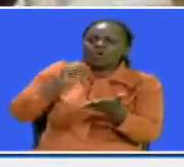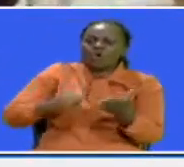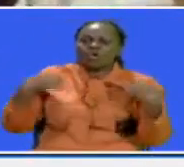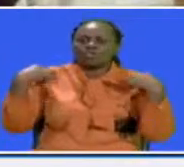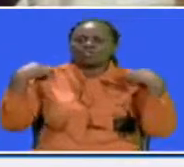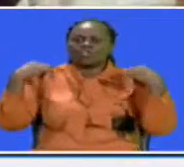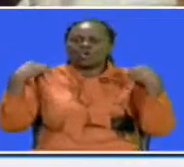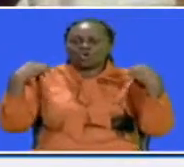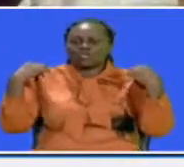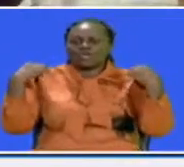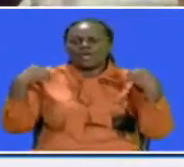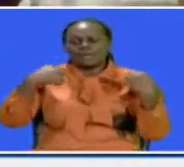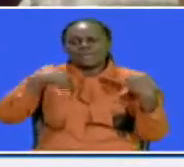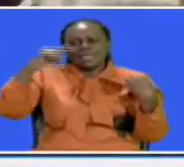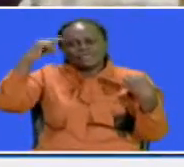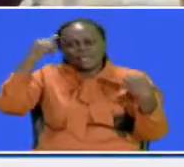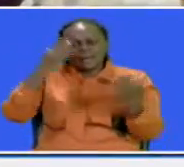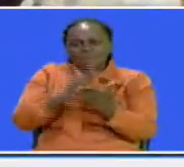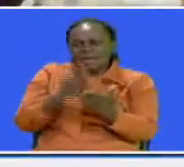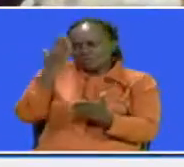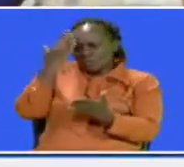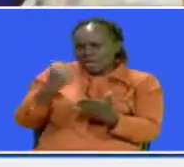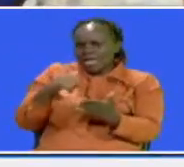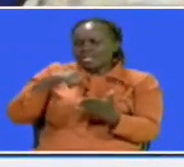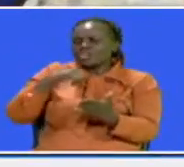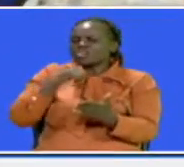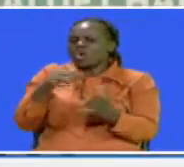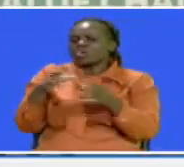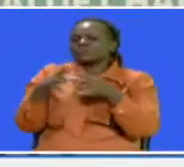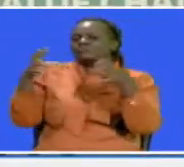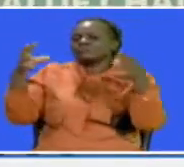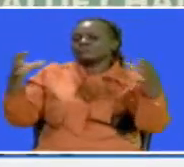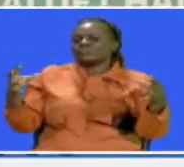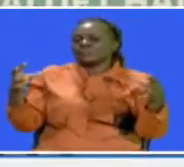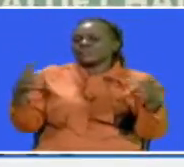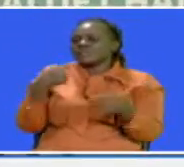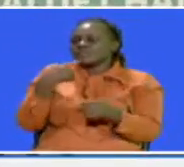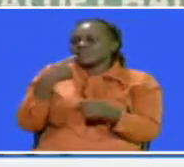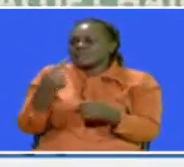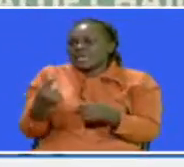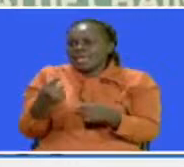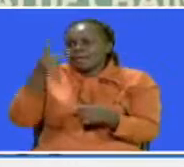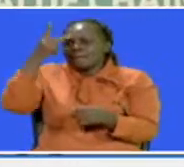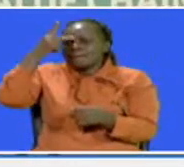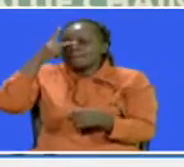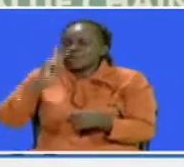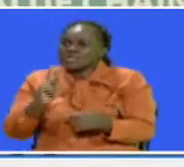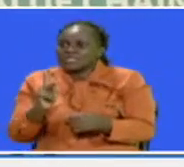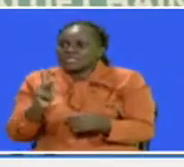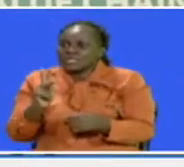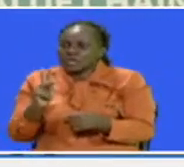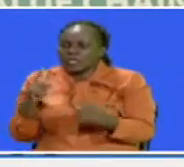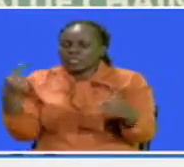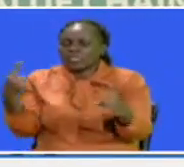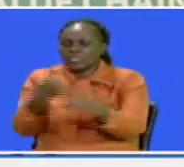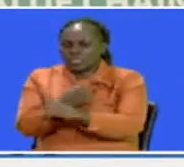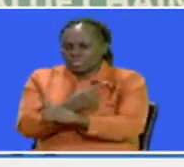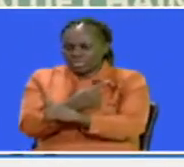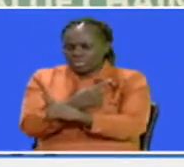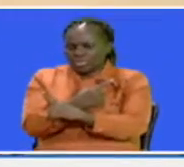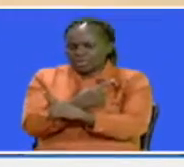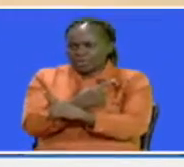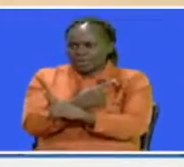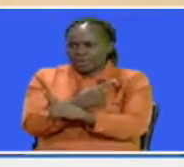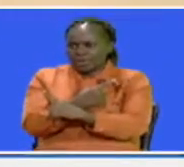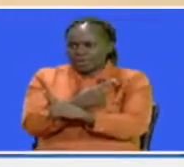in bales? I think part of why we have not grown, I would call it a policy contradiction in that